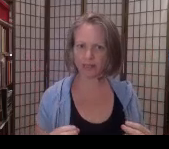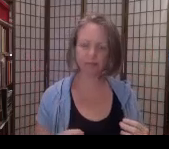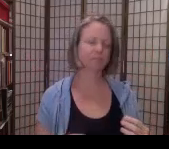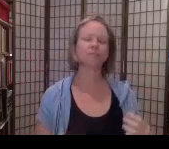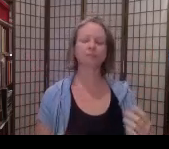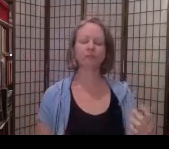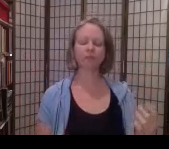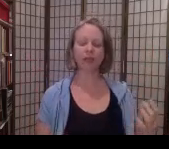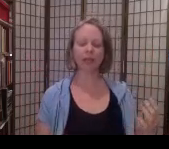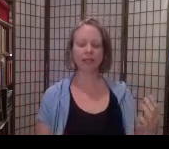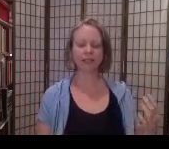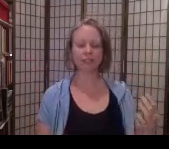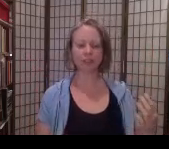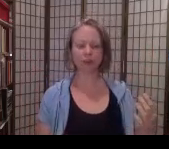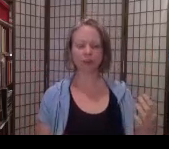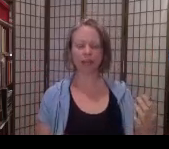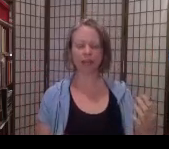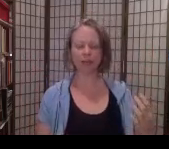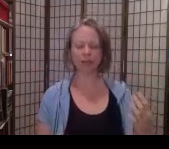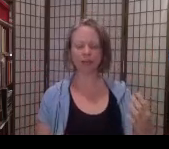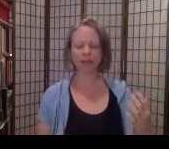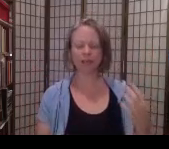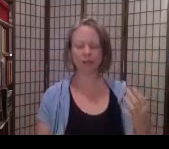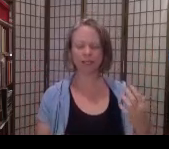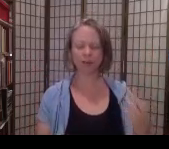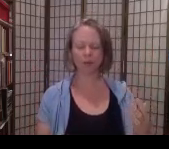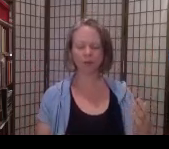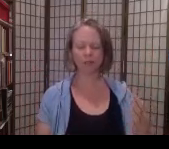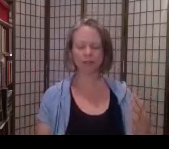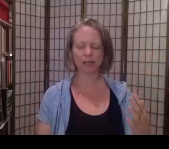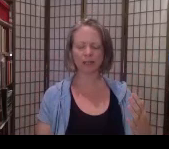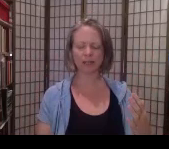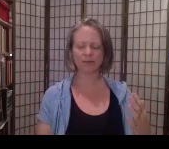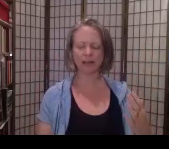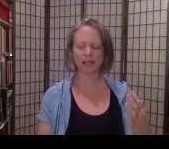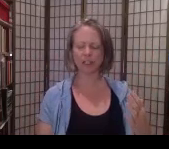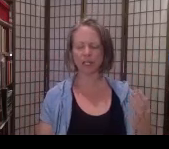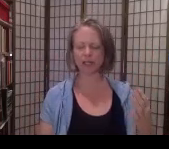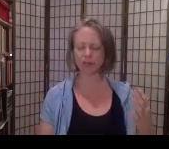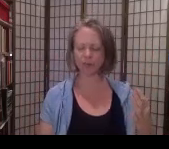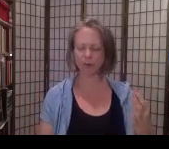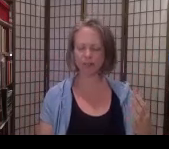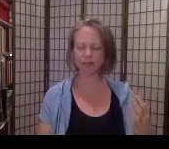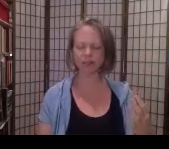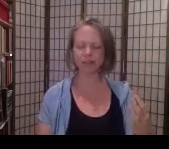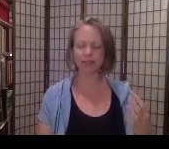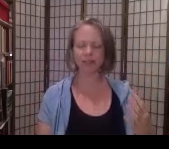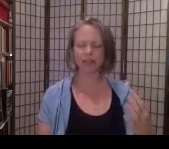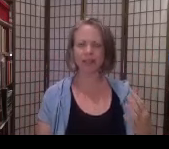music. And it's showing how their crickets hold this kind of angelic